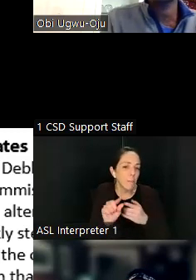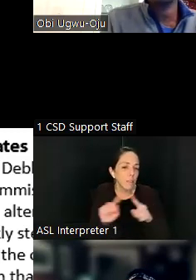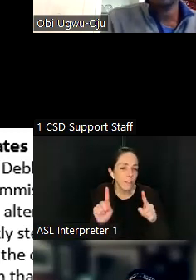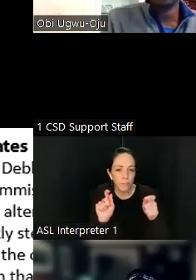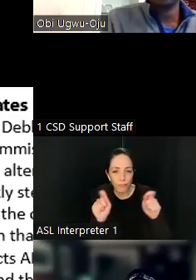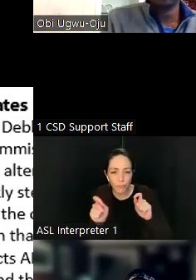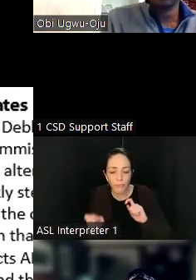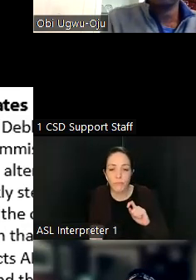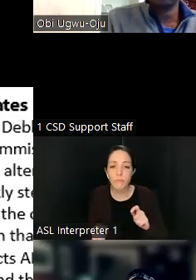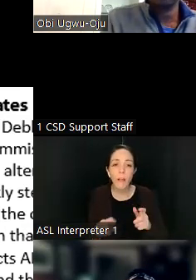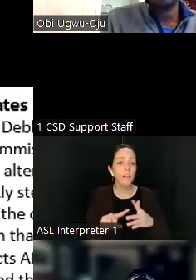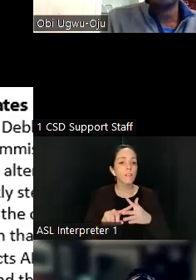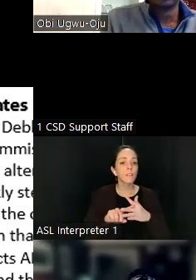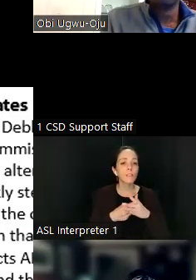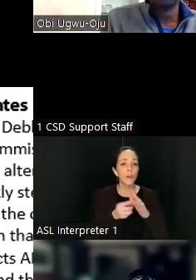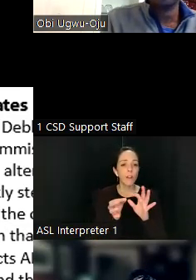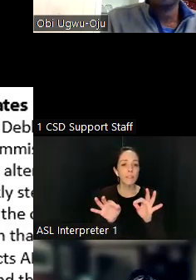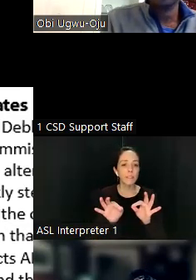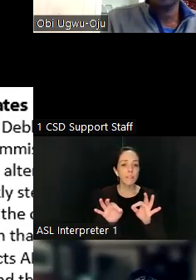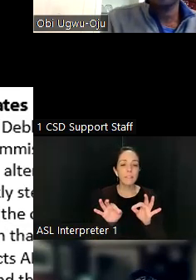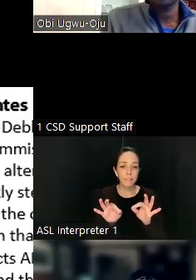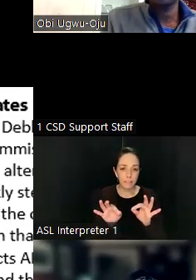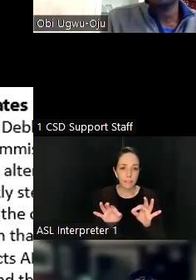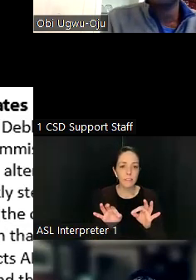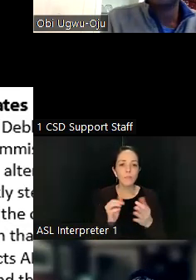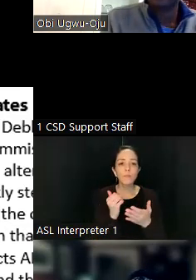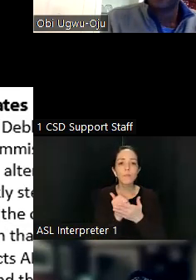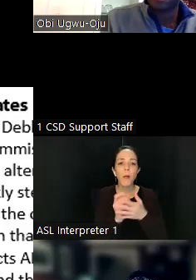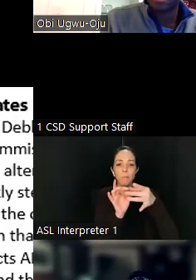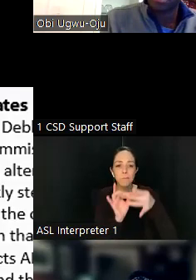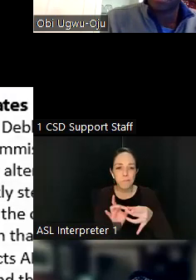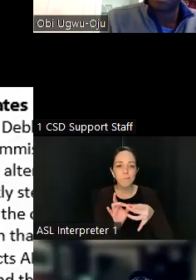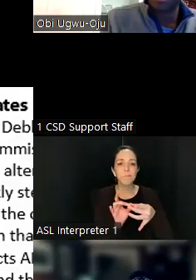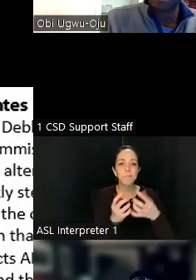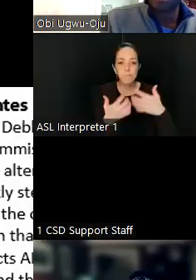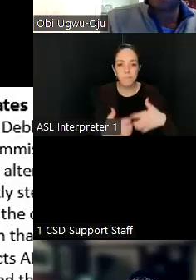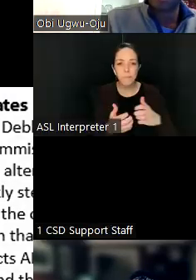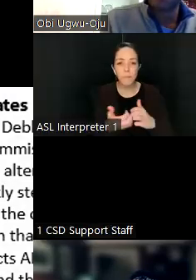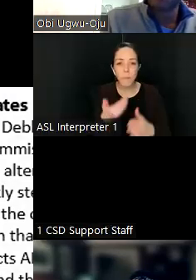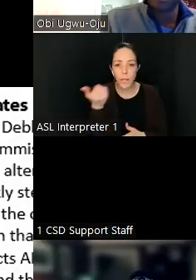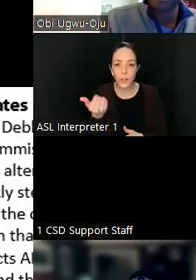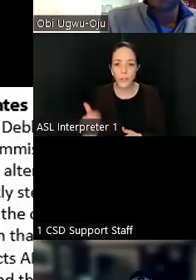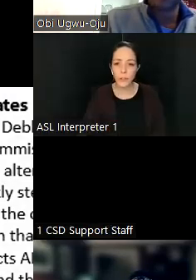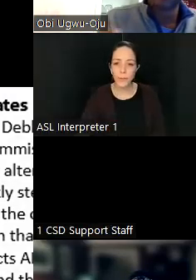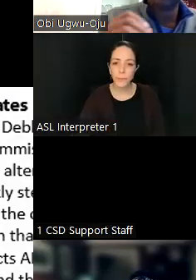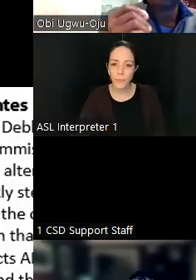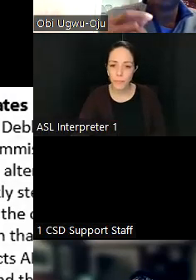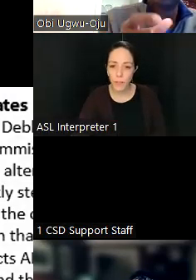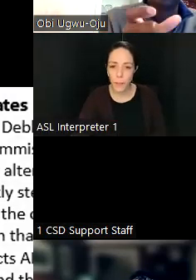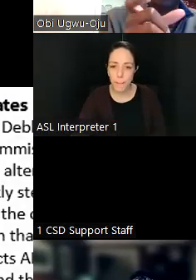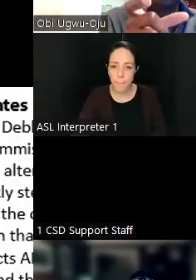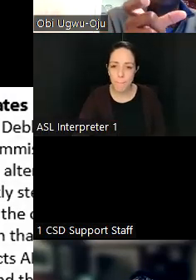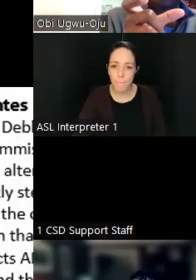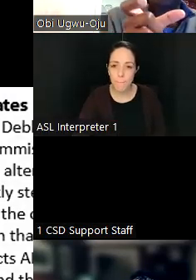maybe in the start of the sentence to kind of bridge the gap for it. And definitely, Commissioner Sophia, please let me know if there's any changes to this from